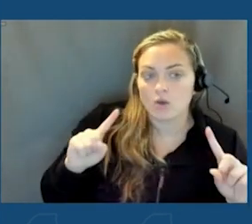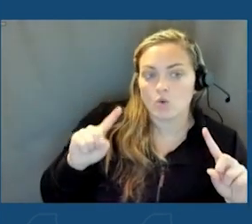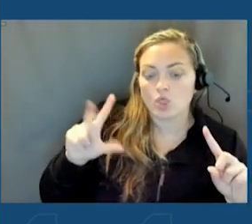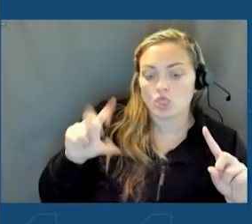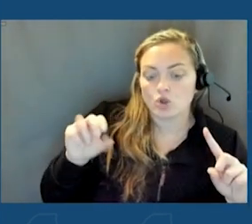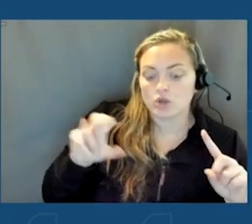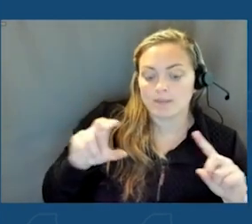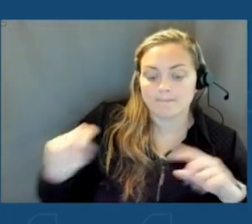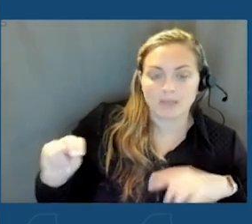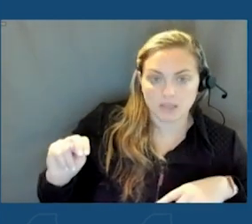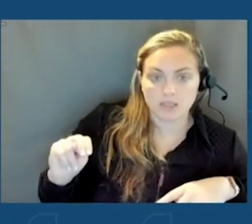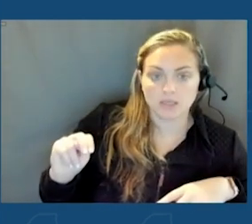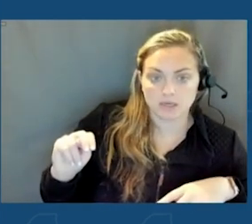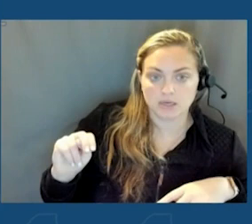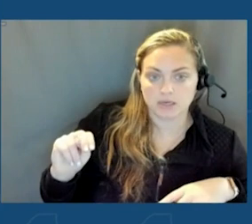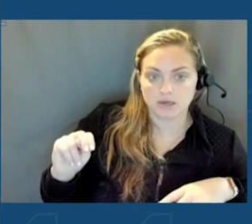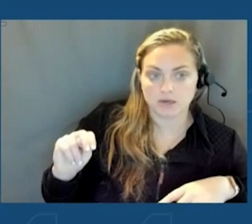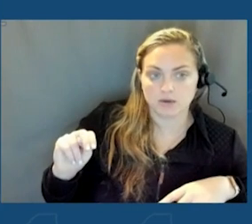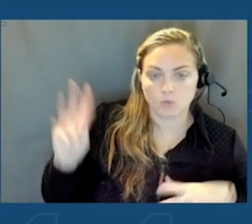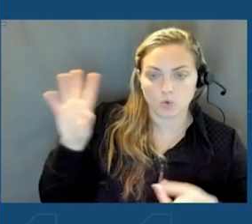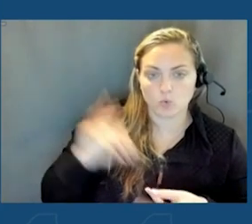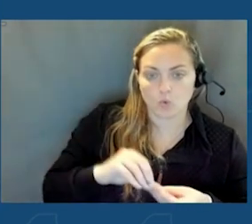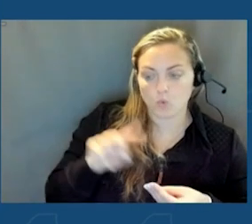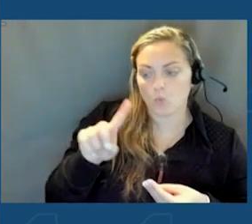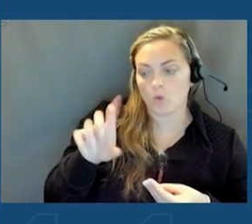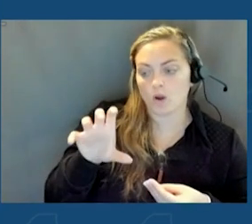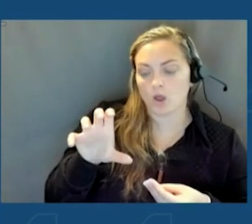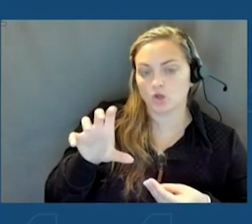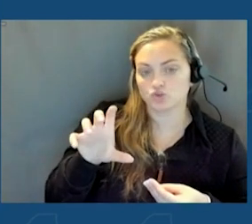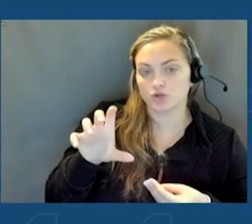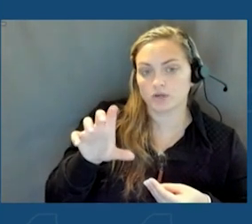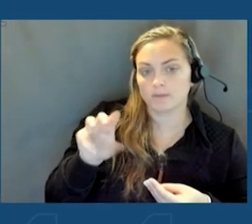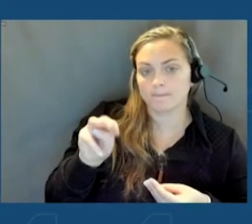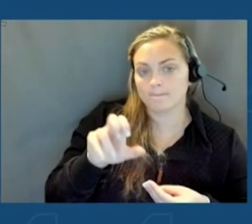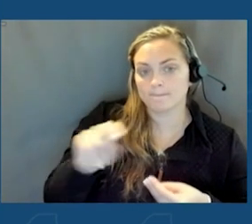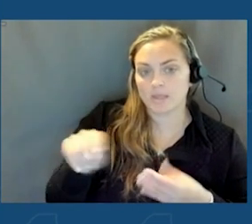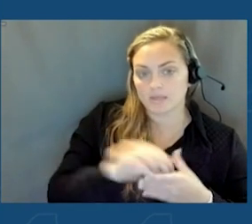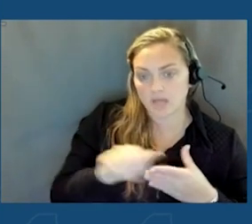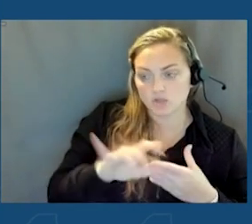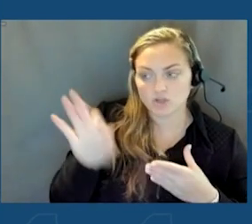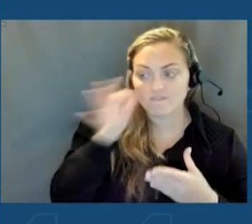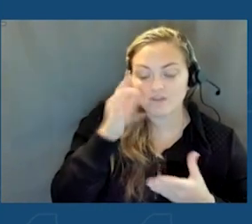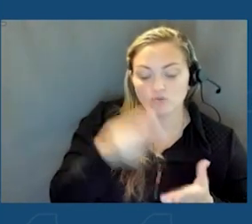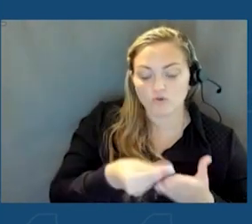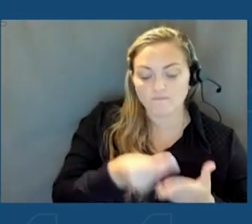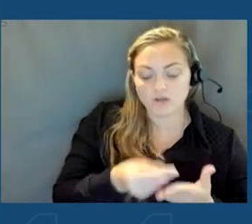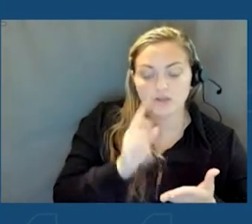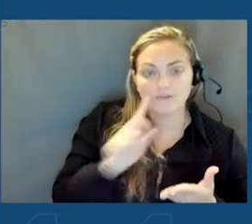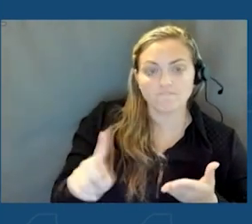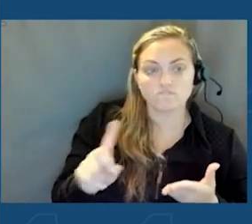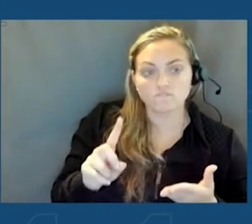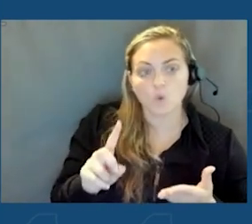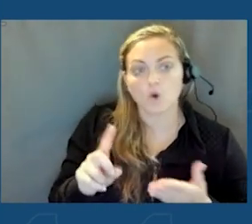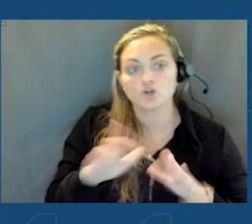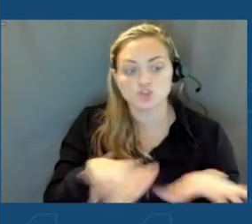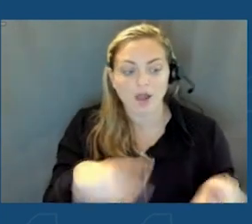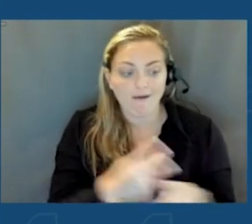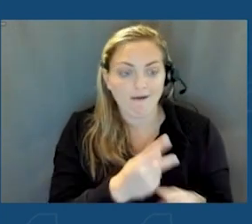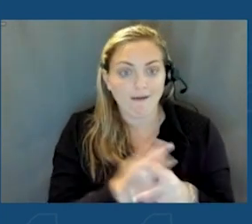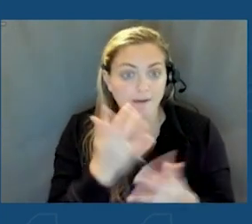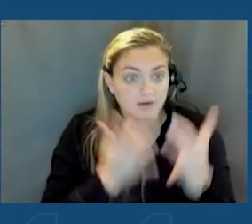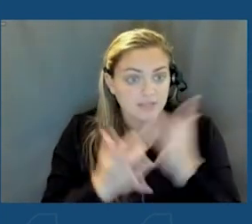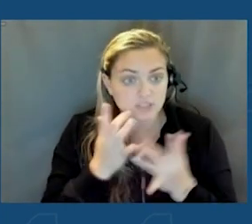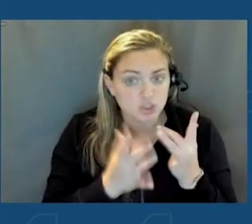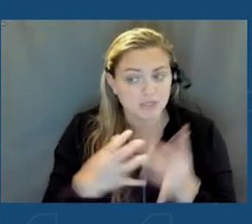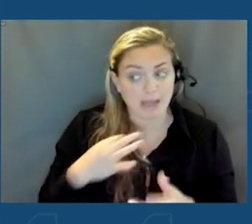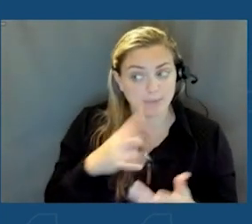million with a total of $100 million in federal funding to address the child care deserts. Applications for those existing providers are